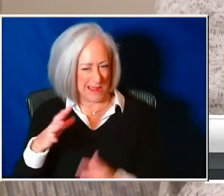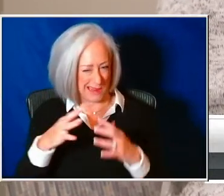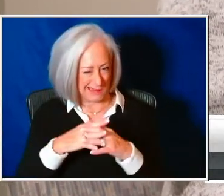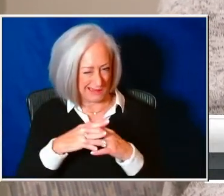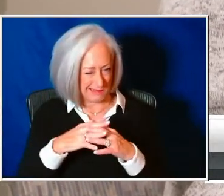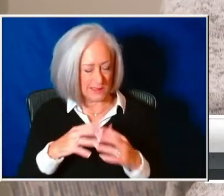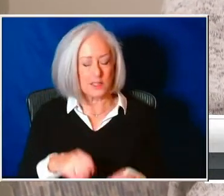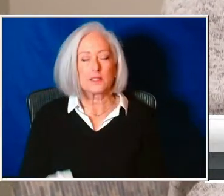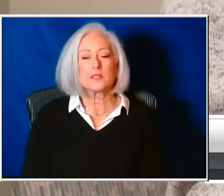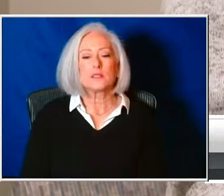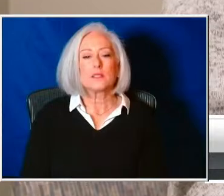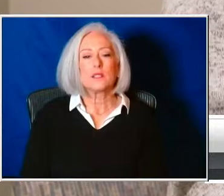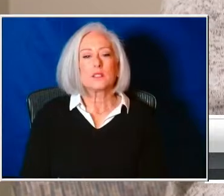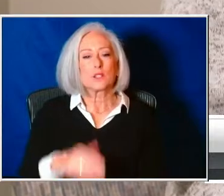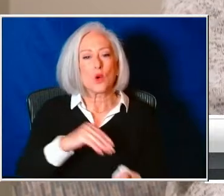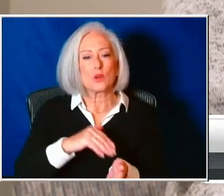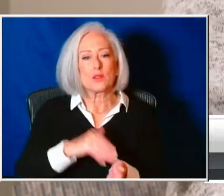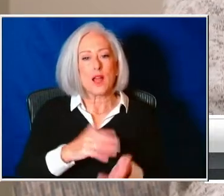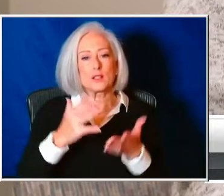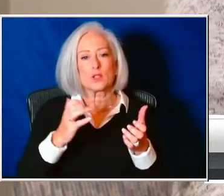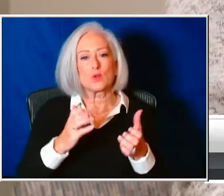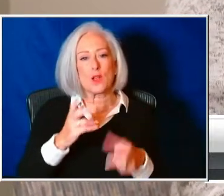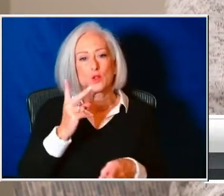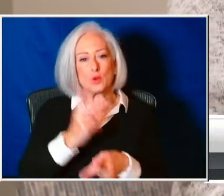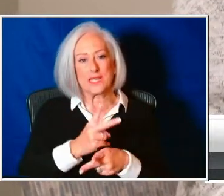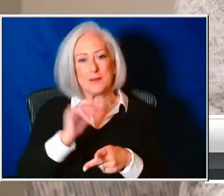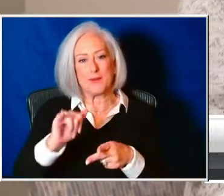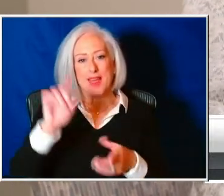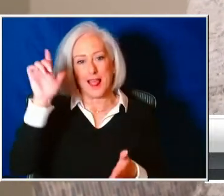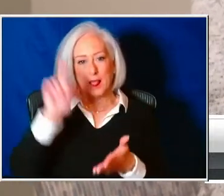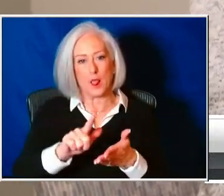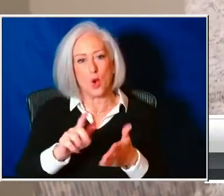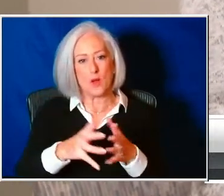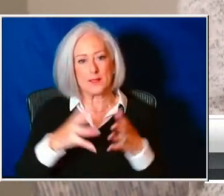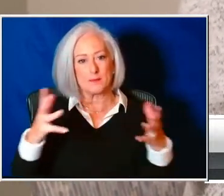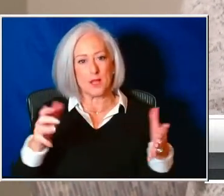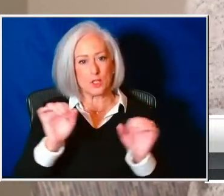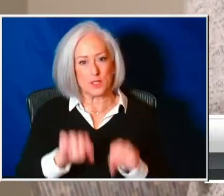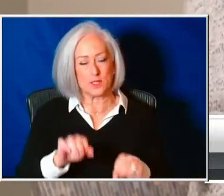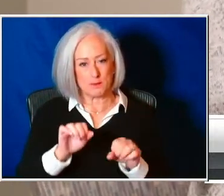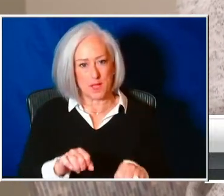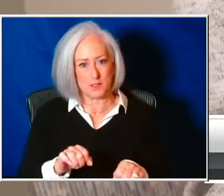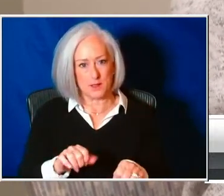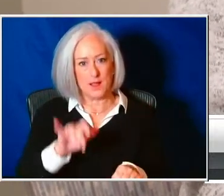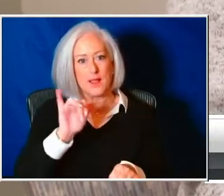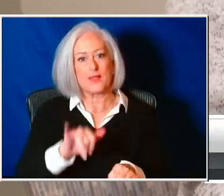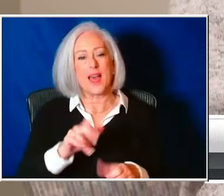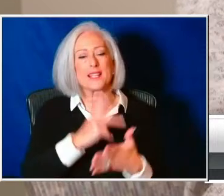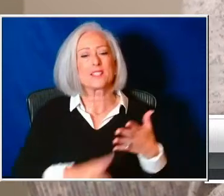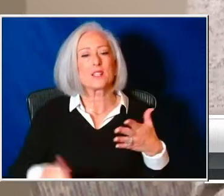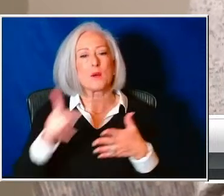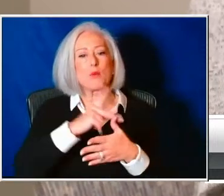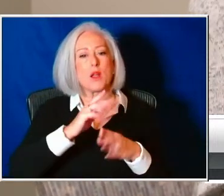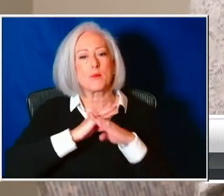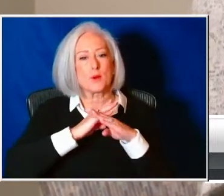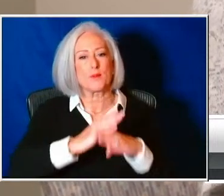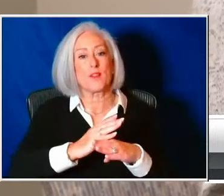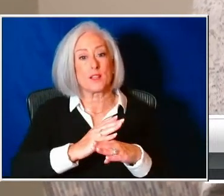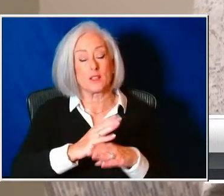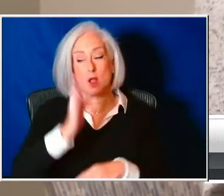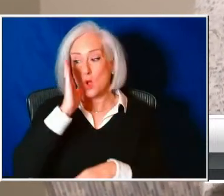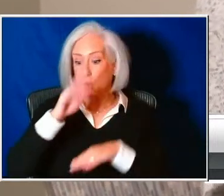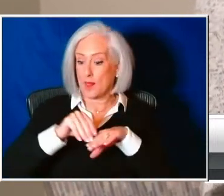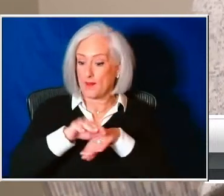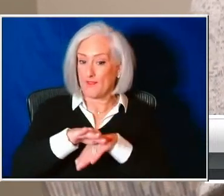keep that at goal as much as possible and think about it as primary prevention. We don't know if this will affect you or not, but